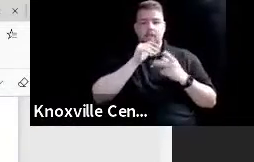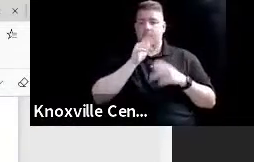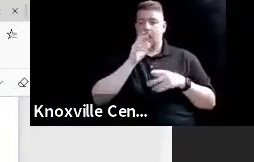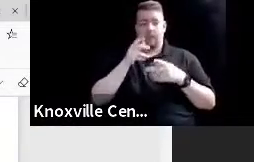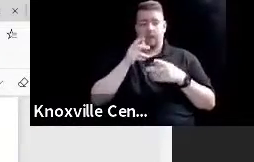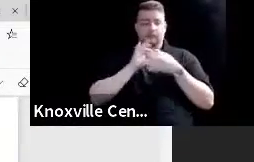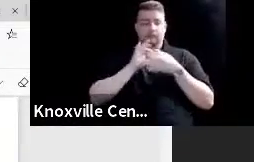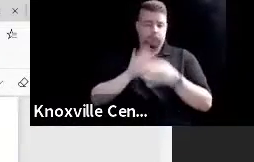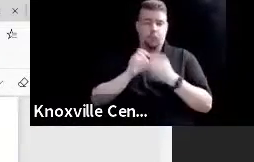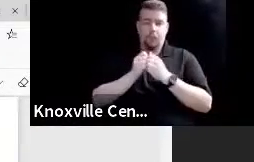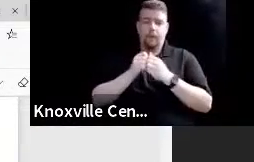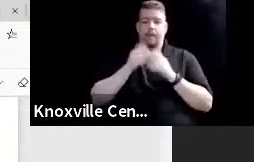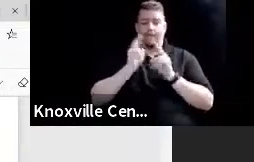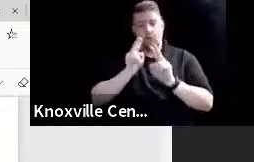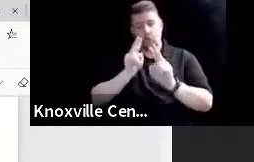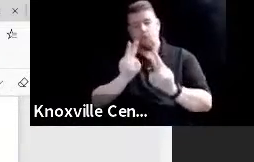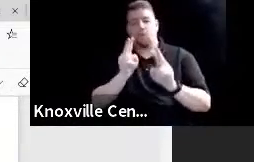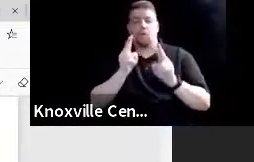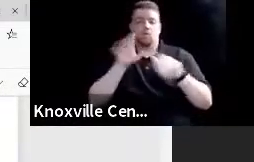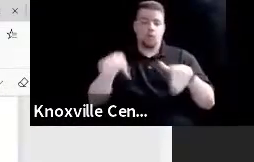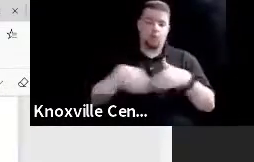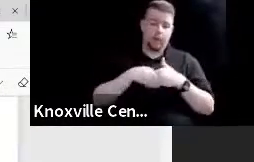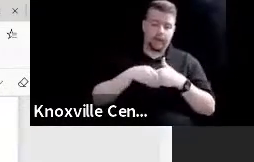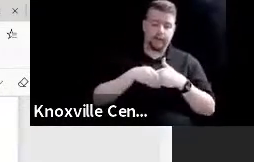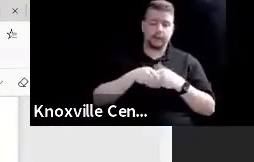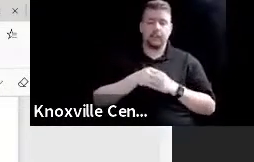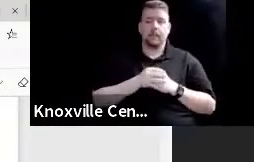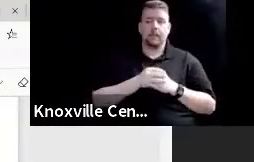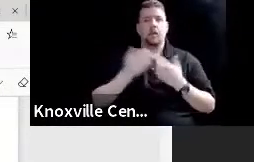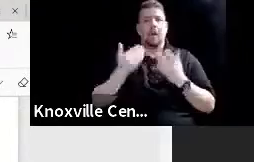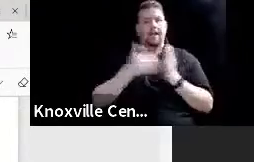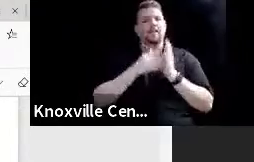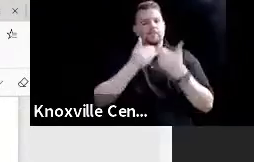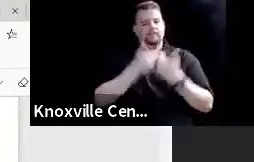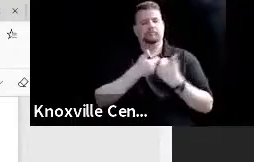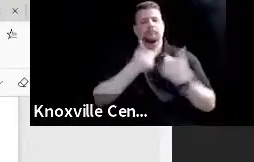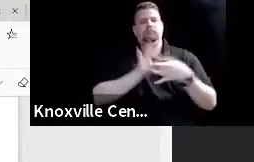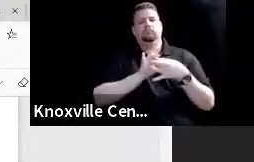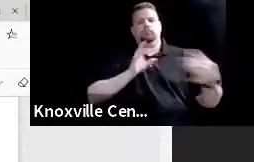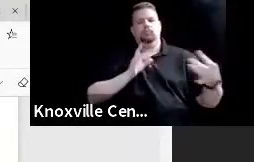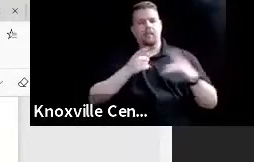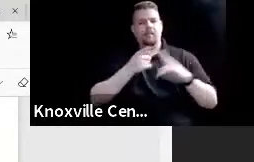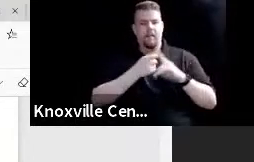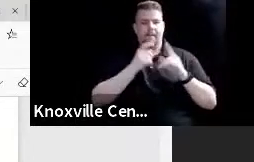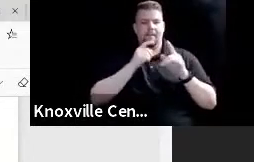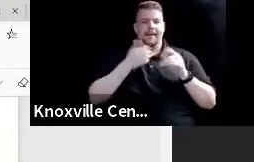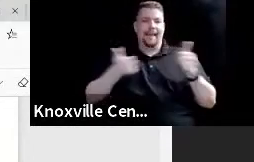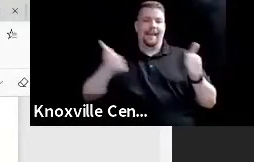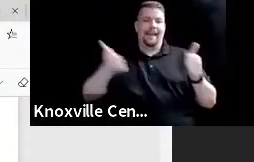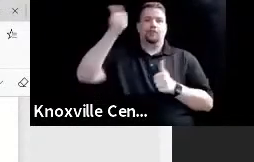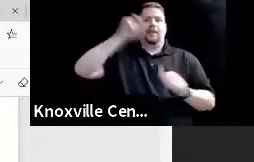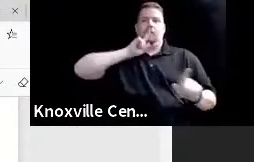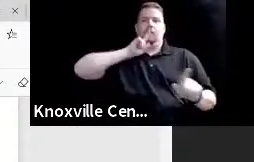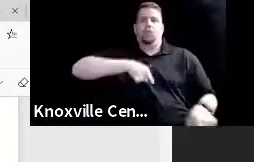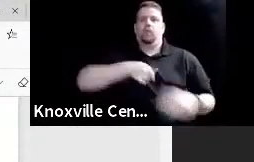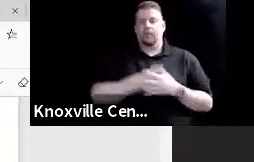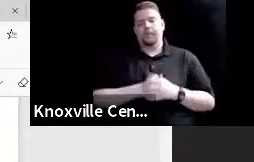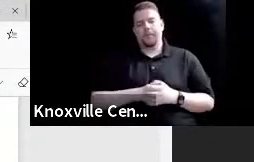weddings or funerals, since, again, those are excluded through executive order.